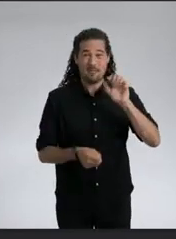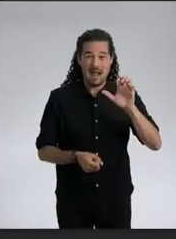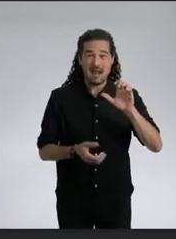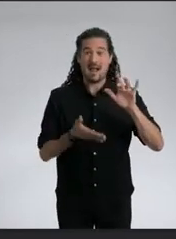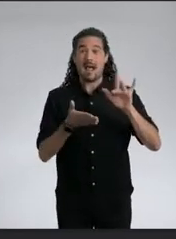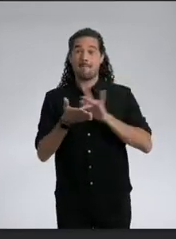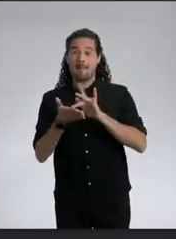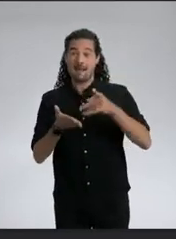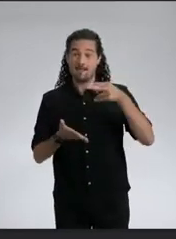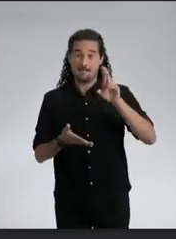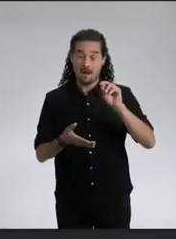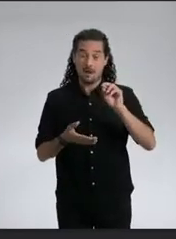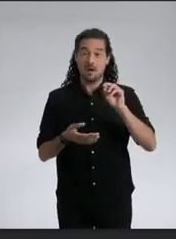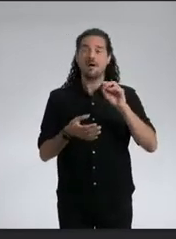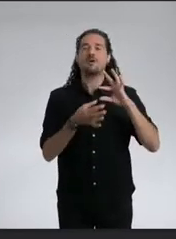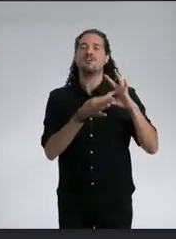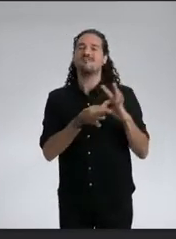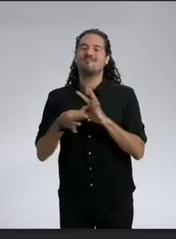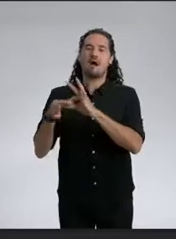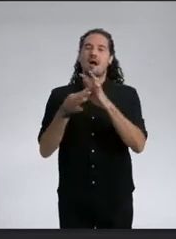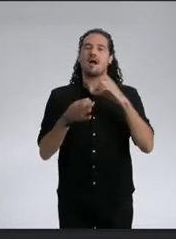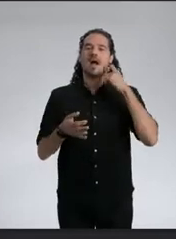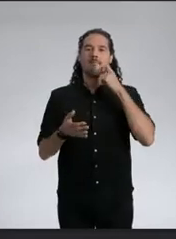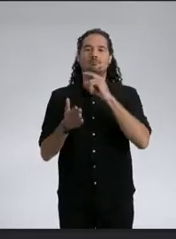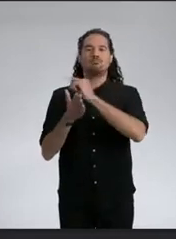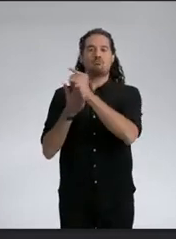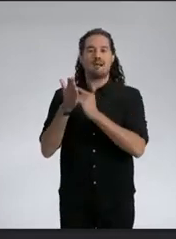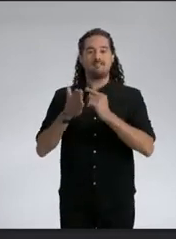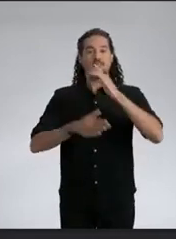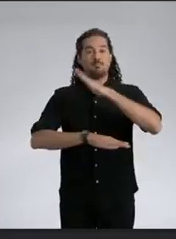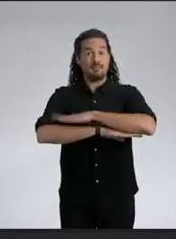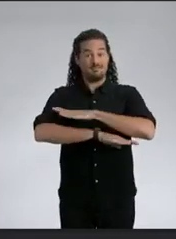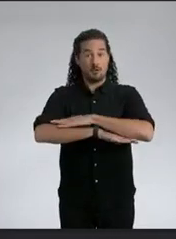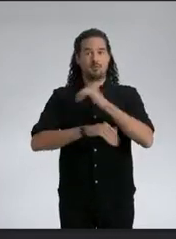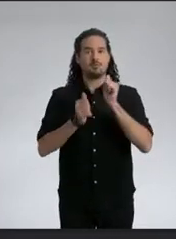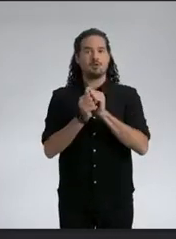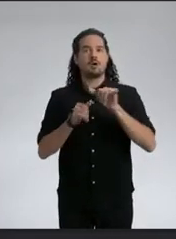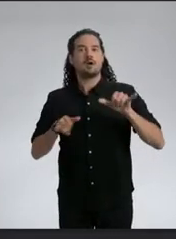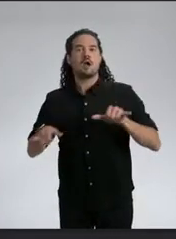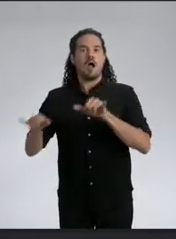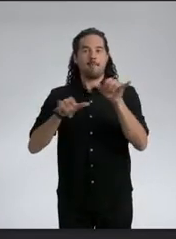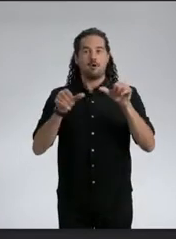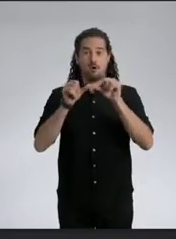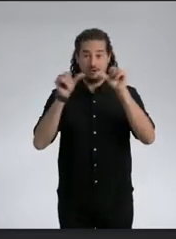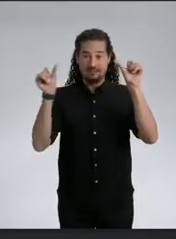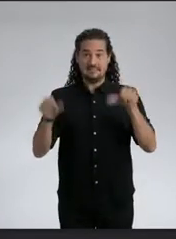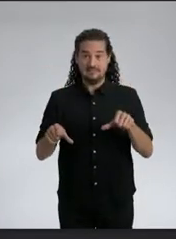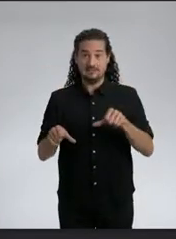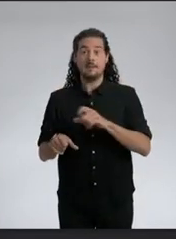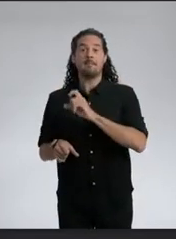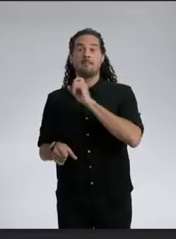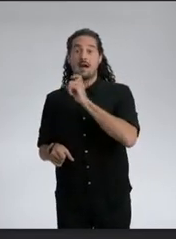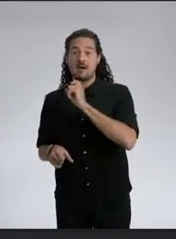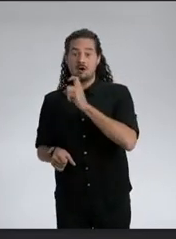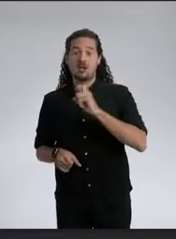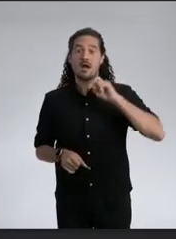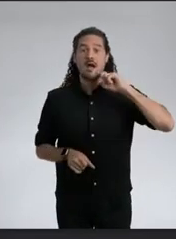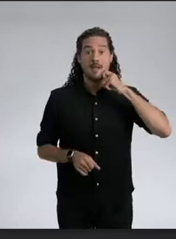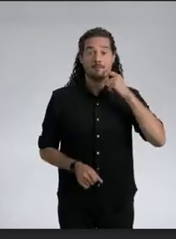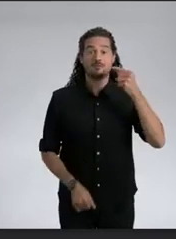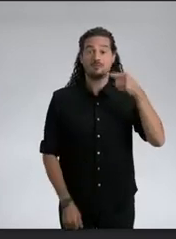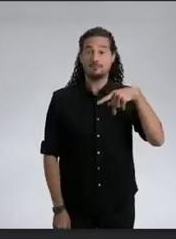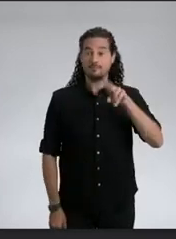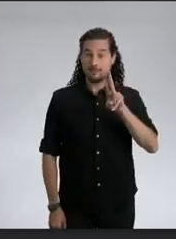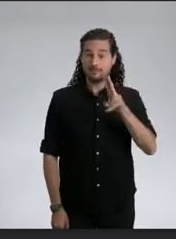unified Apple graphics platform with a common architecture based on Metal, the Apple GPU, and unified memory that spans